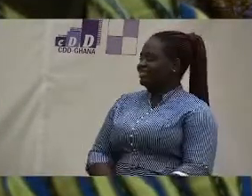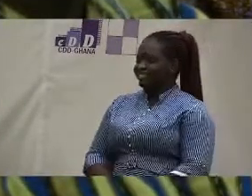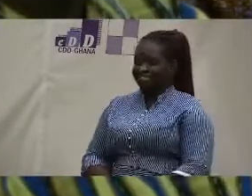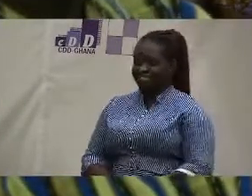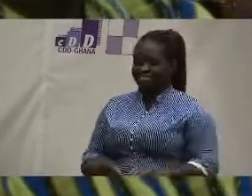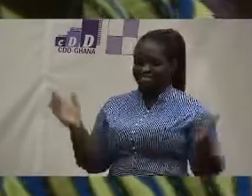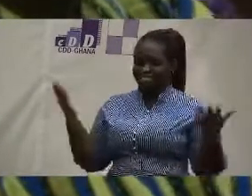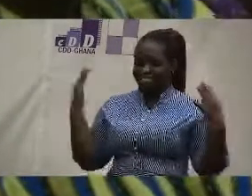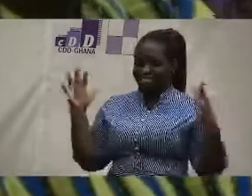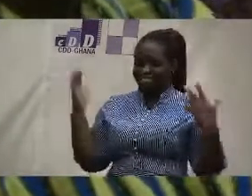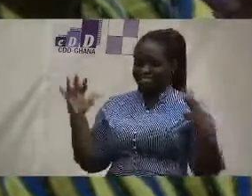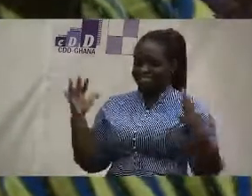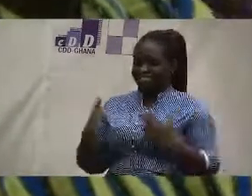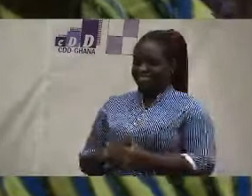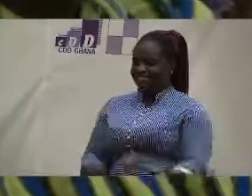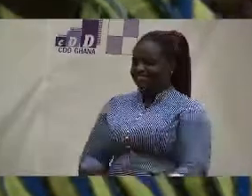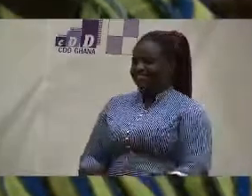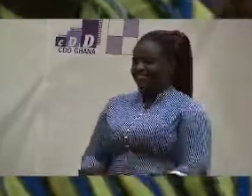Hidayat.